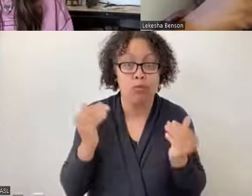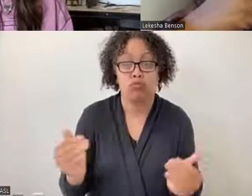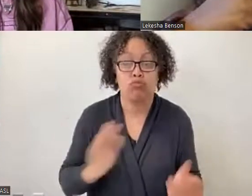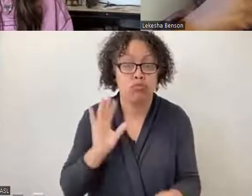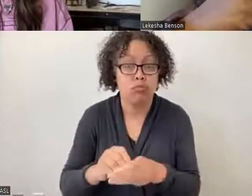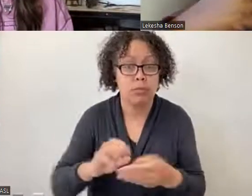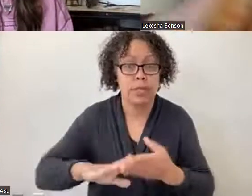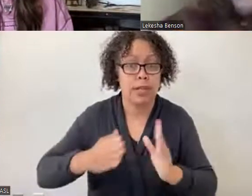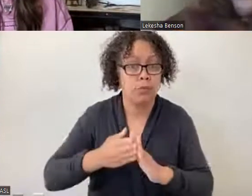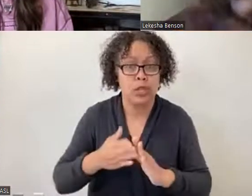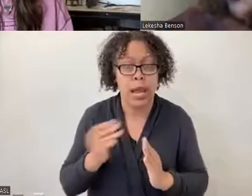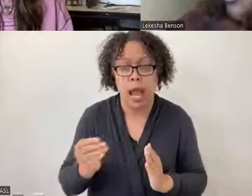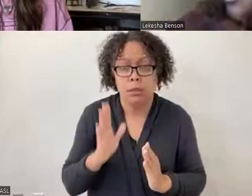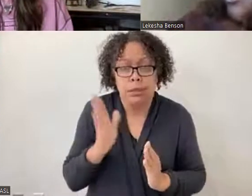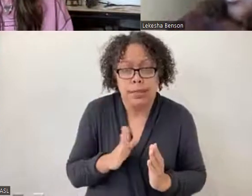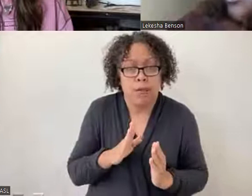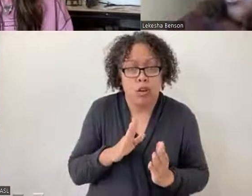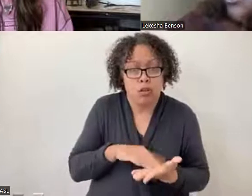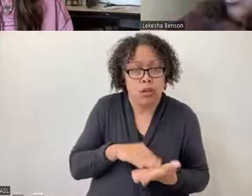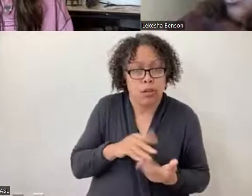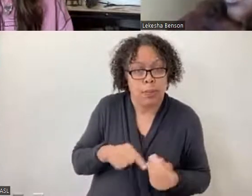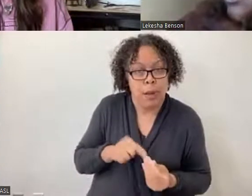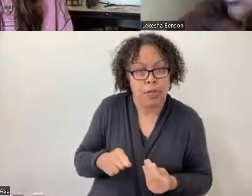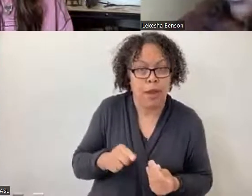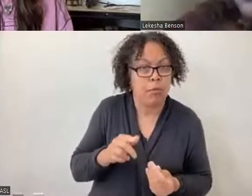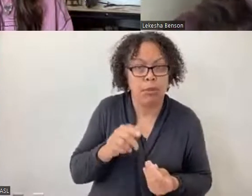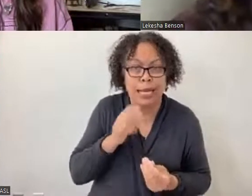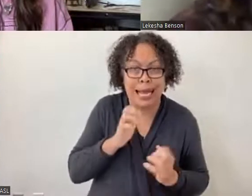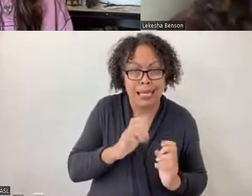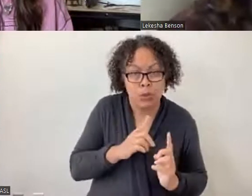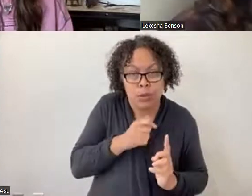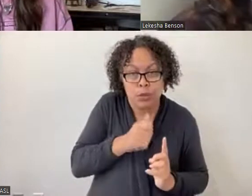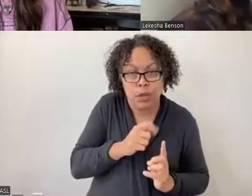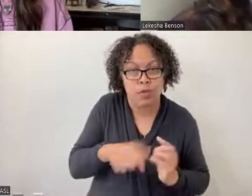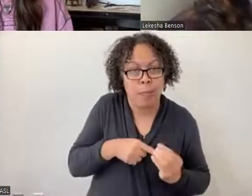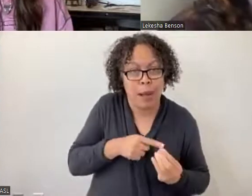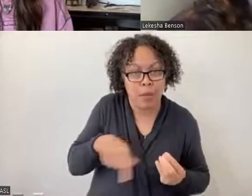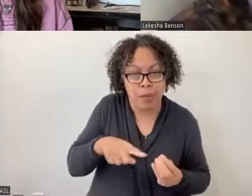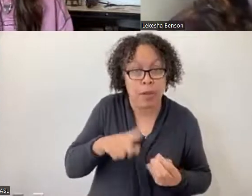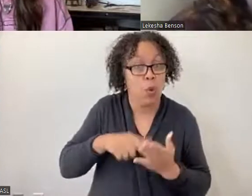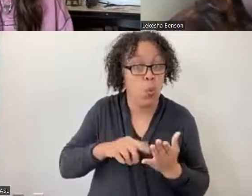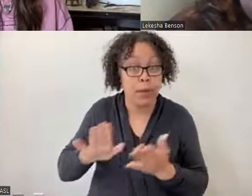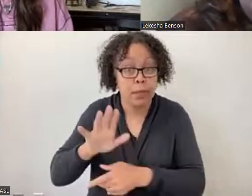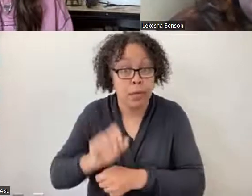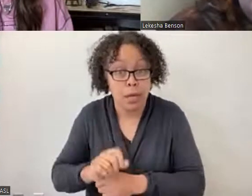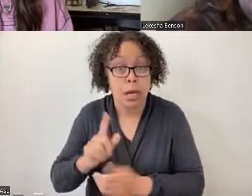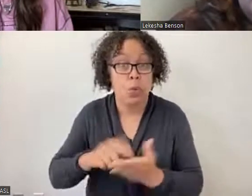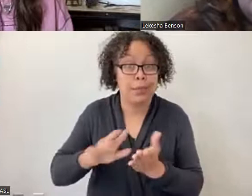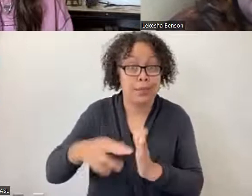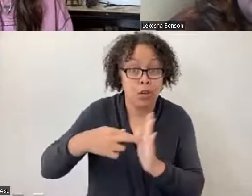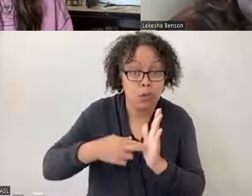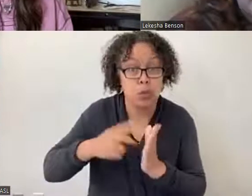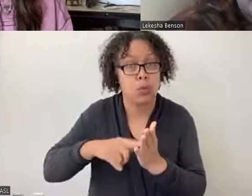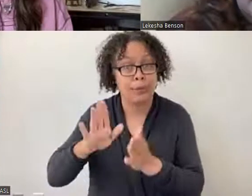into a community, and we have absolutely no education about what the protocol is, how to act, what